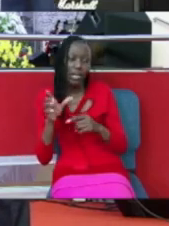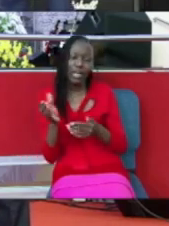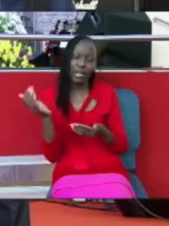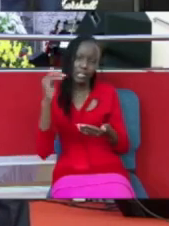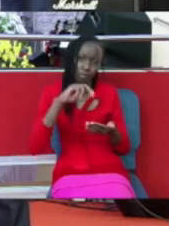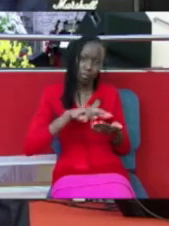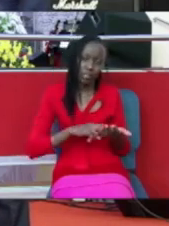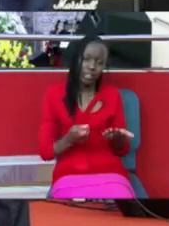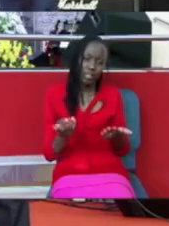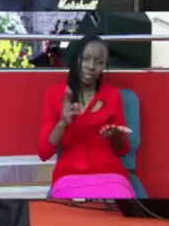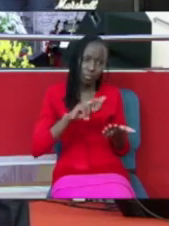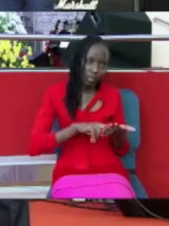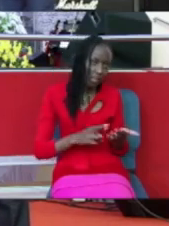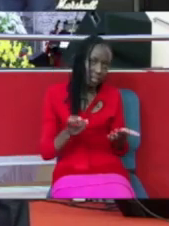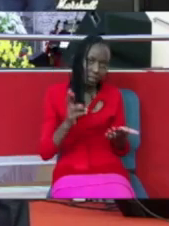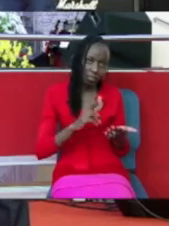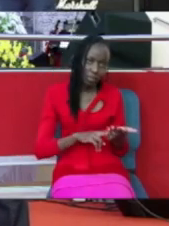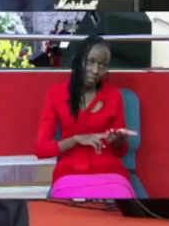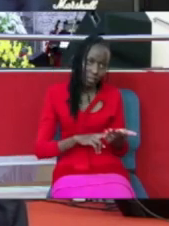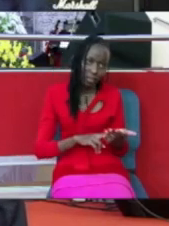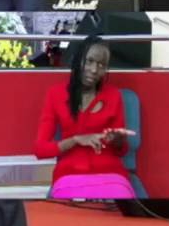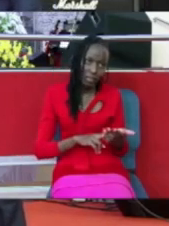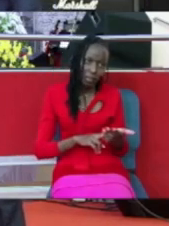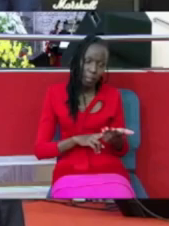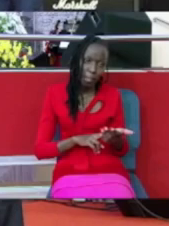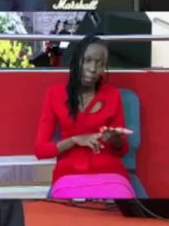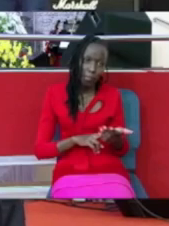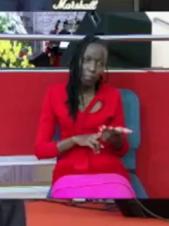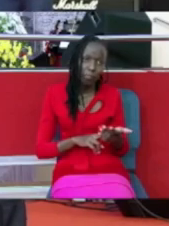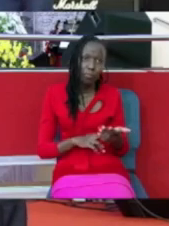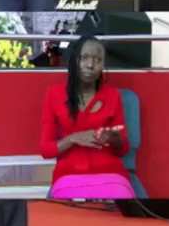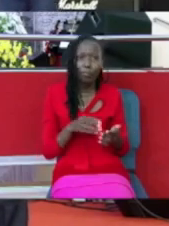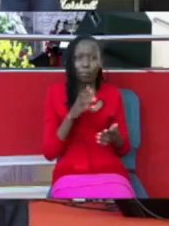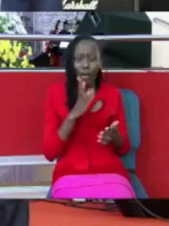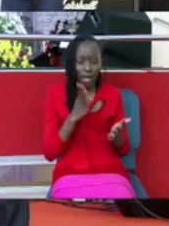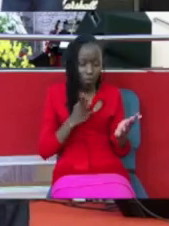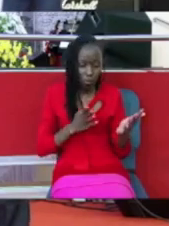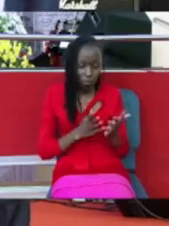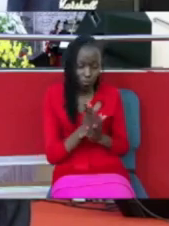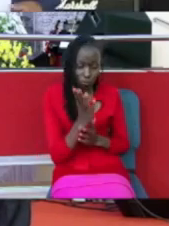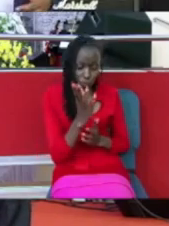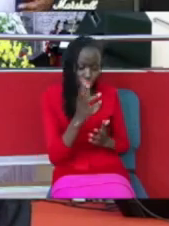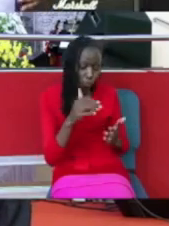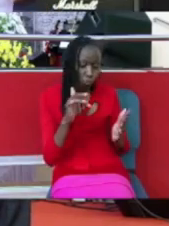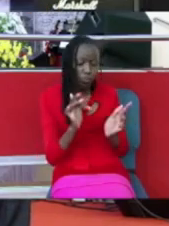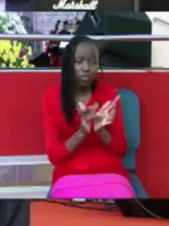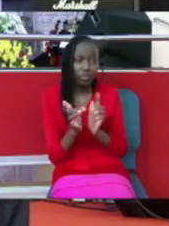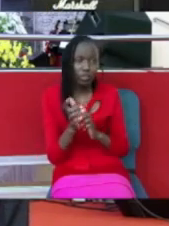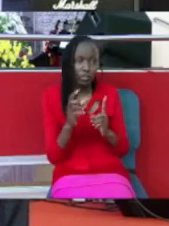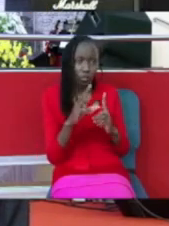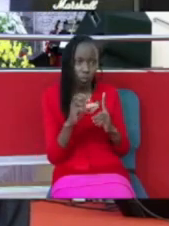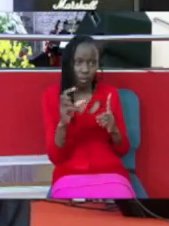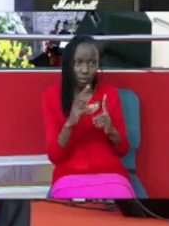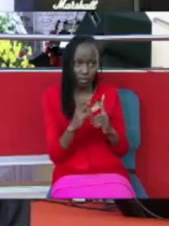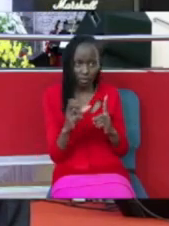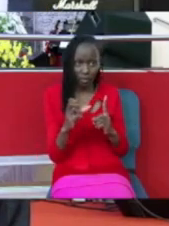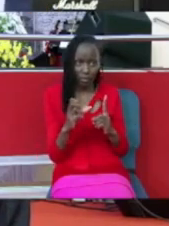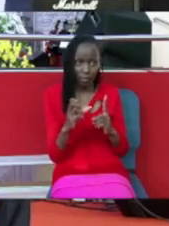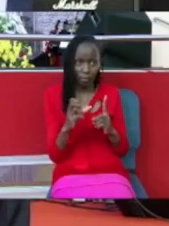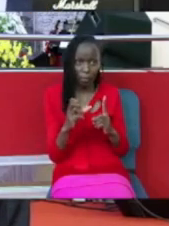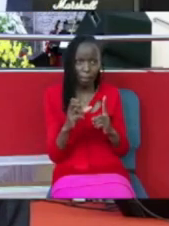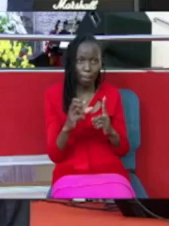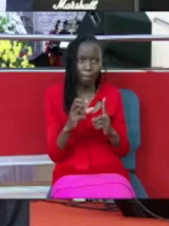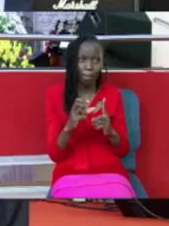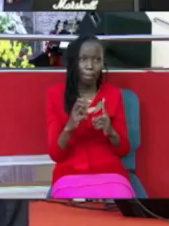By deliberately going through the pages of the Bible and staying in the same, na kwa